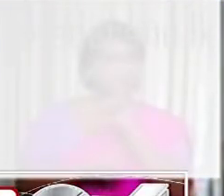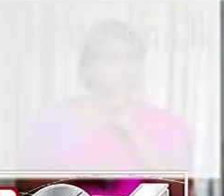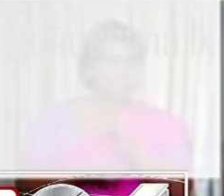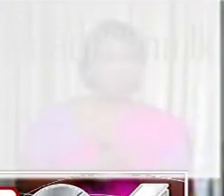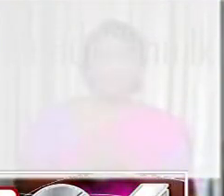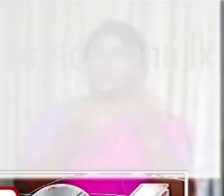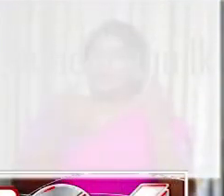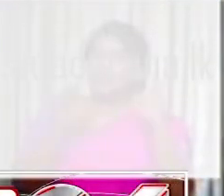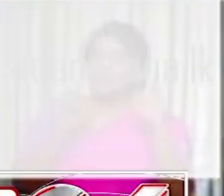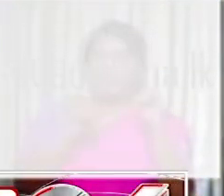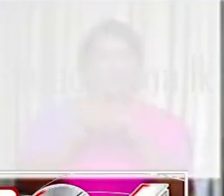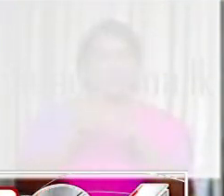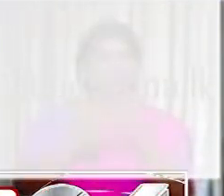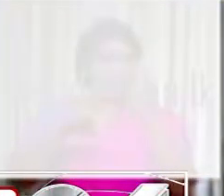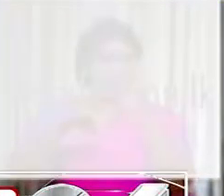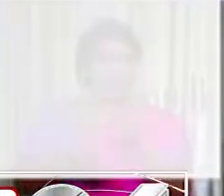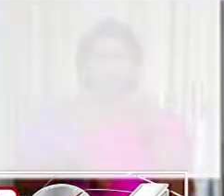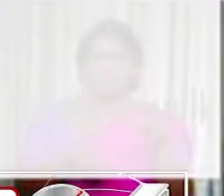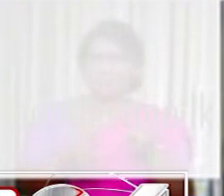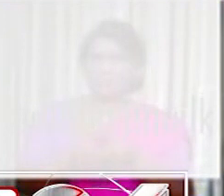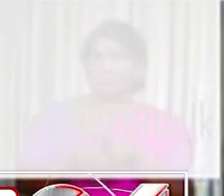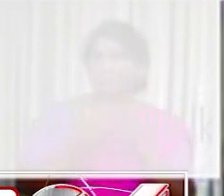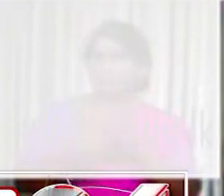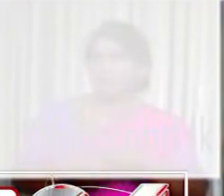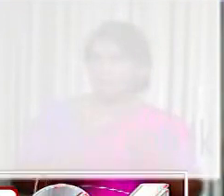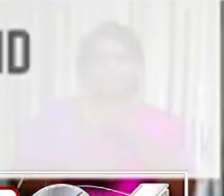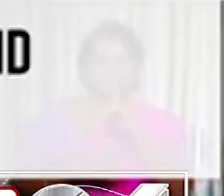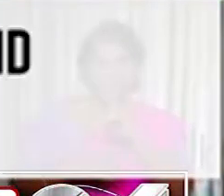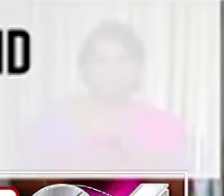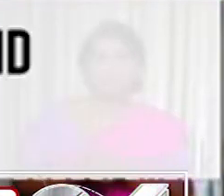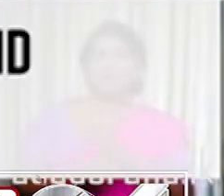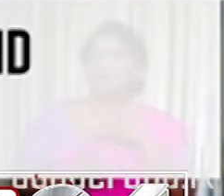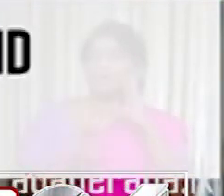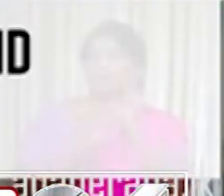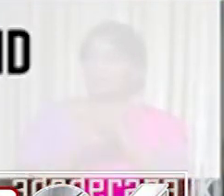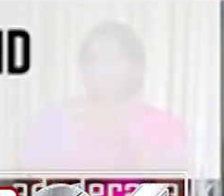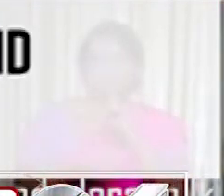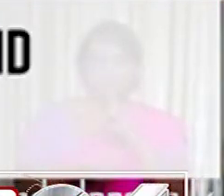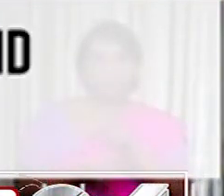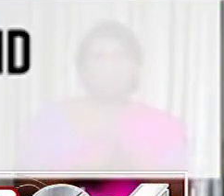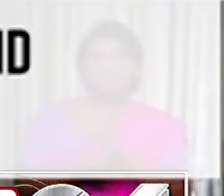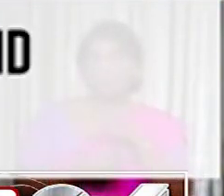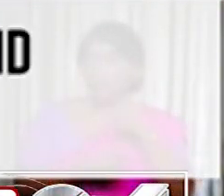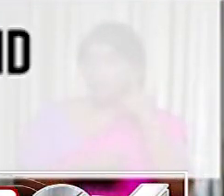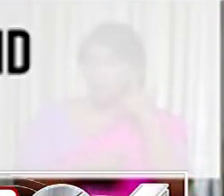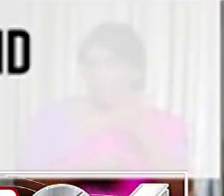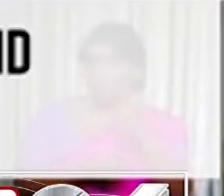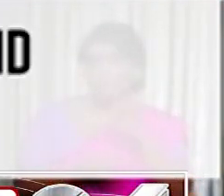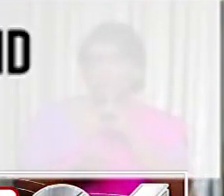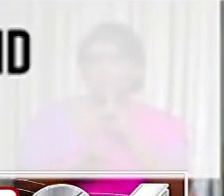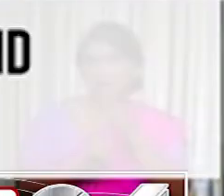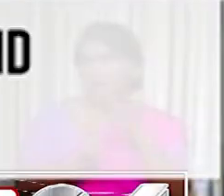Sadhankara, Nidaha Sadhihapane, Atatabanoi, Vinasaben, Nidadinamakila, Prakashan Nikutkarnaya, Danaganutade,